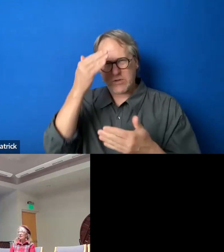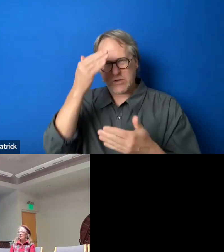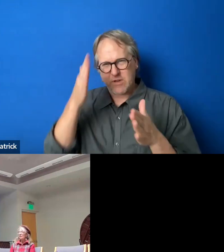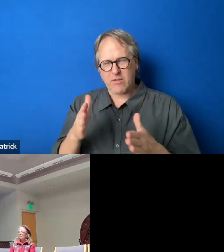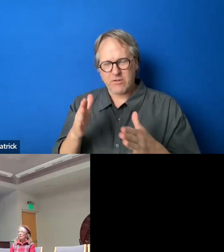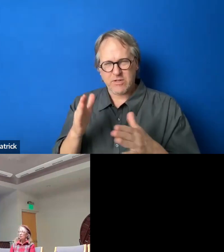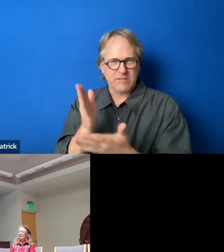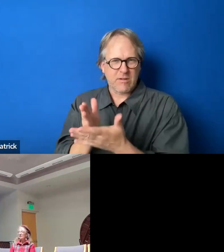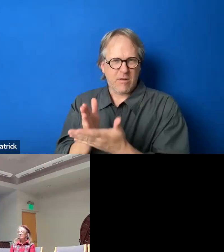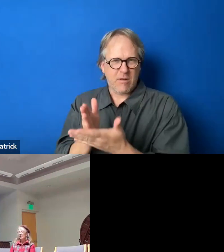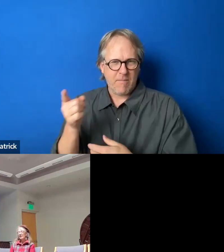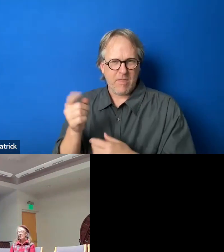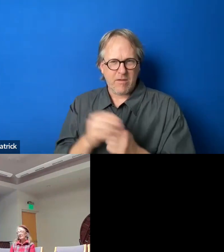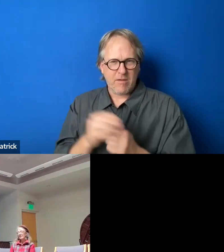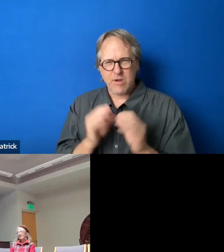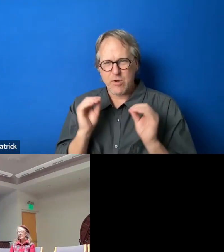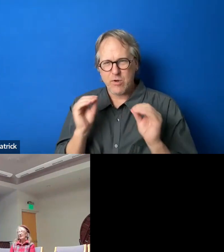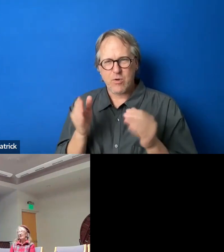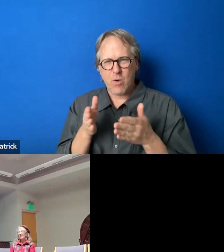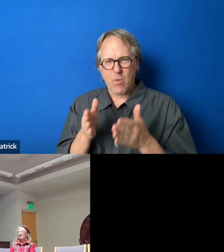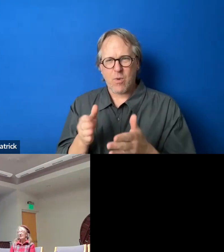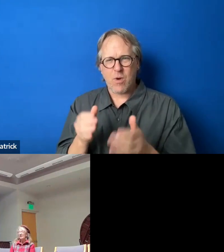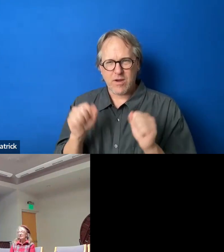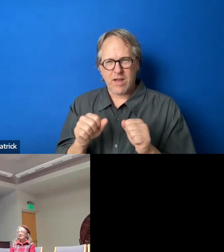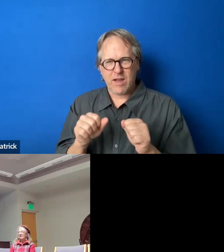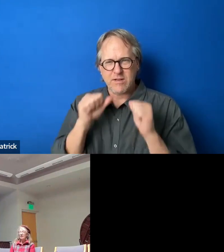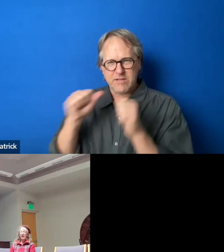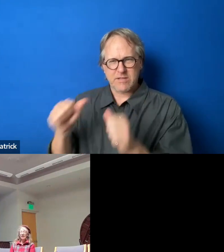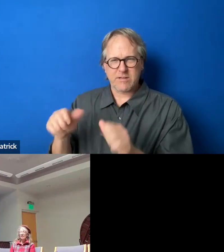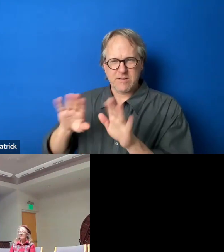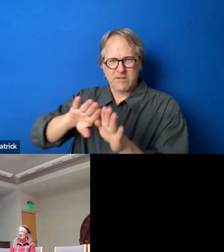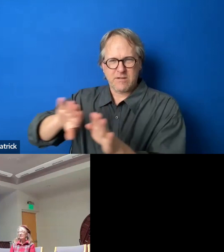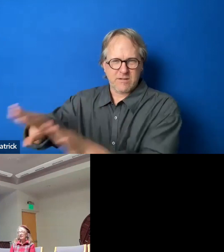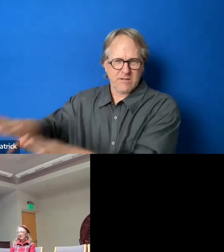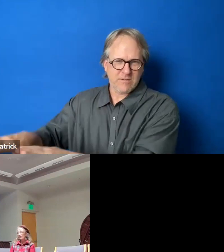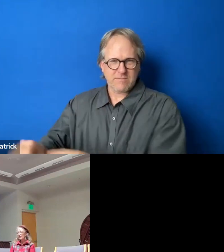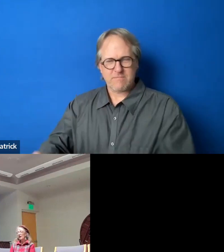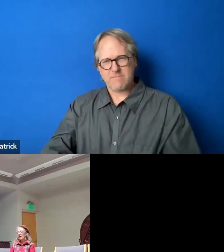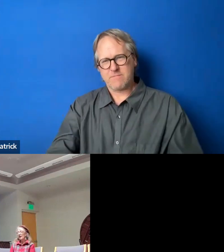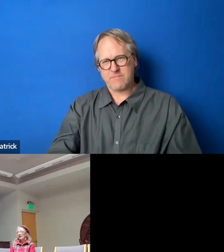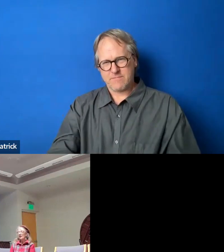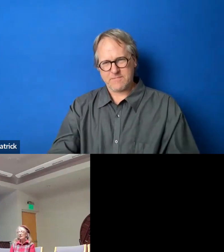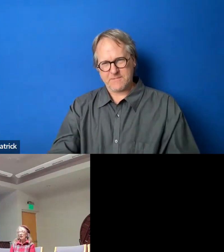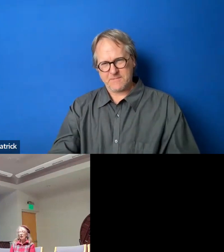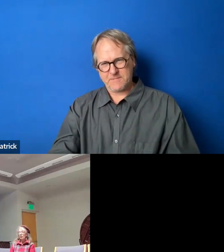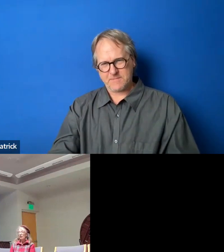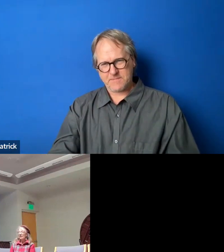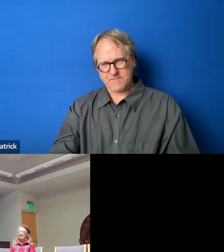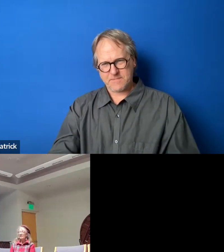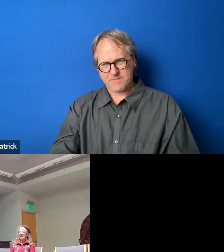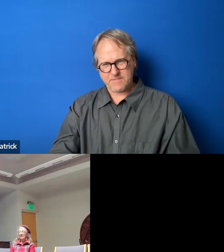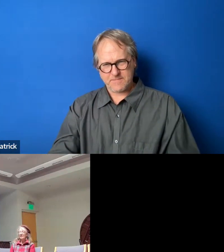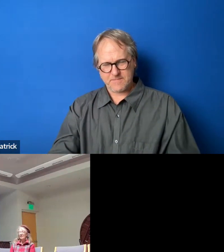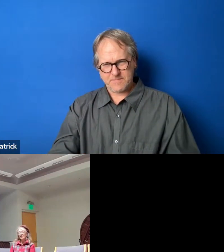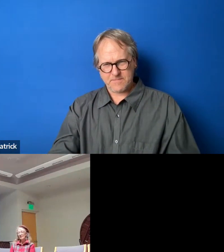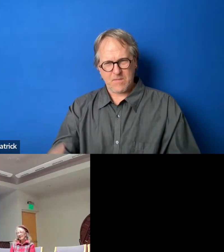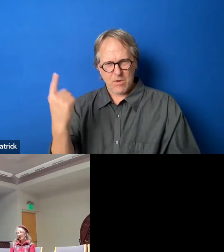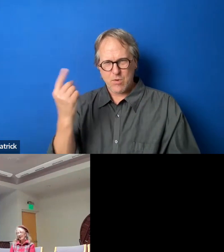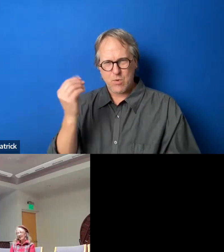them, no one can deny. Die Gedanken sind frei, no one